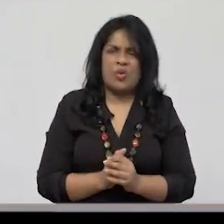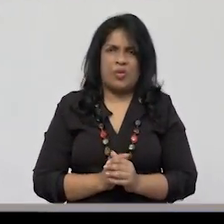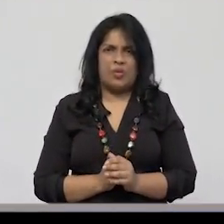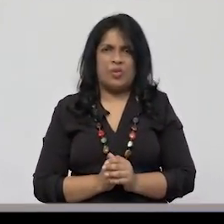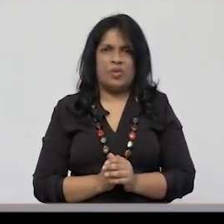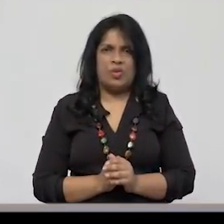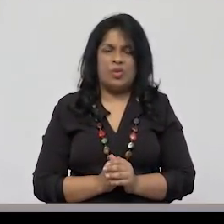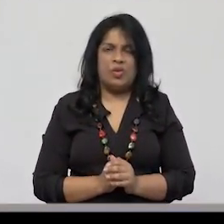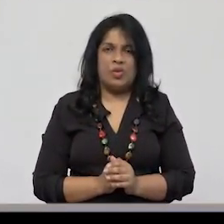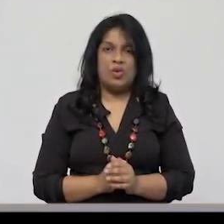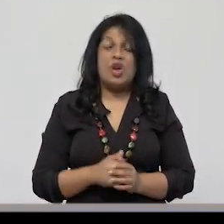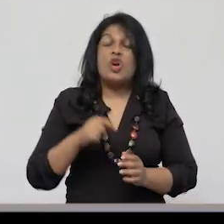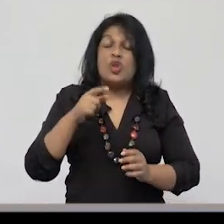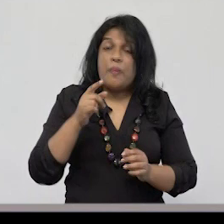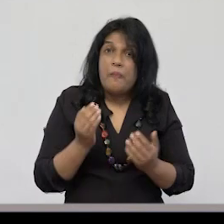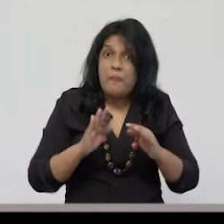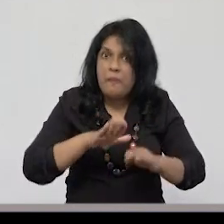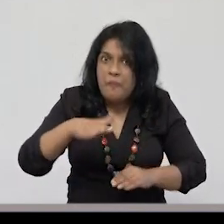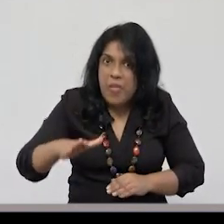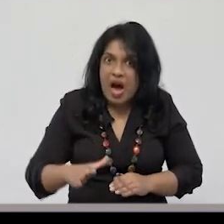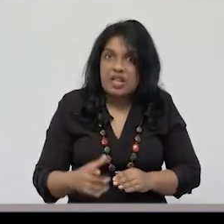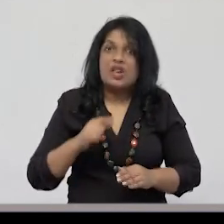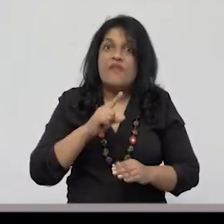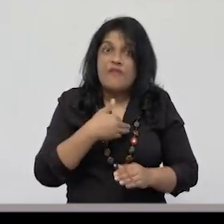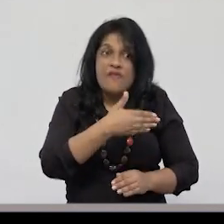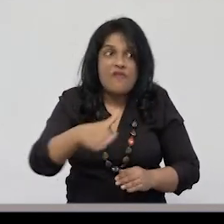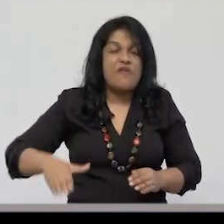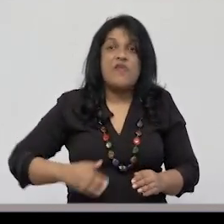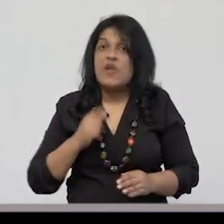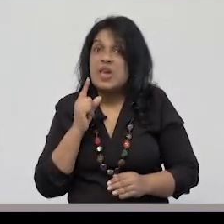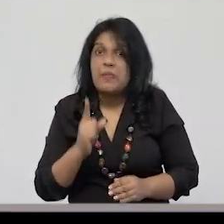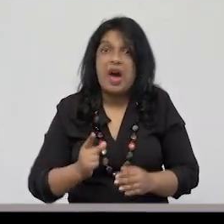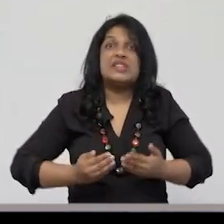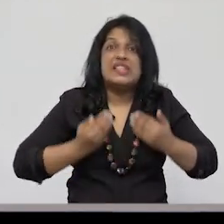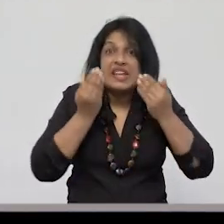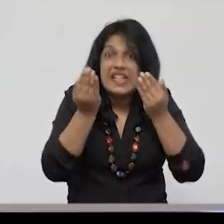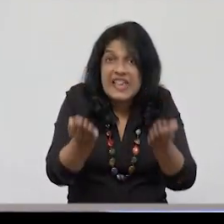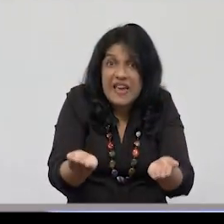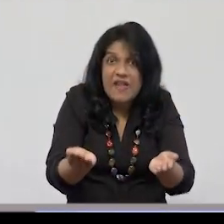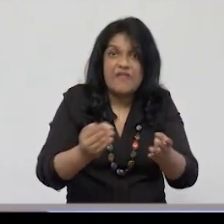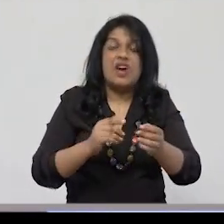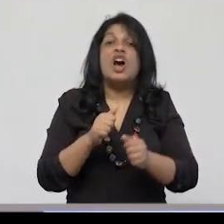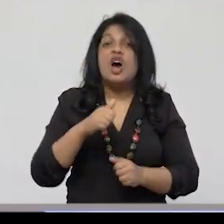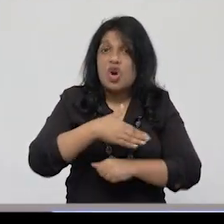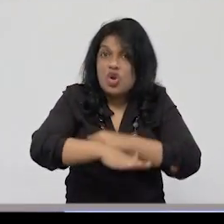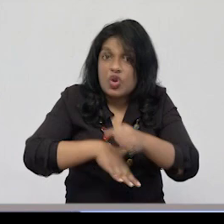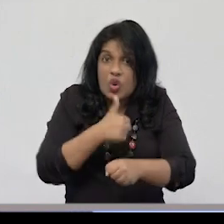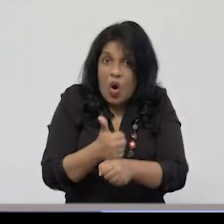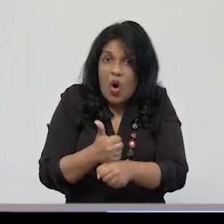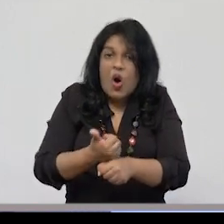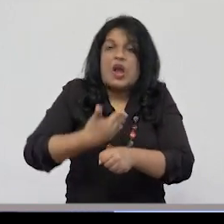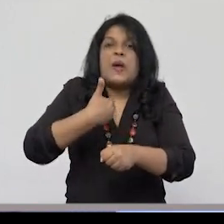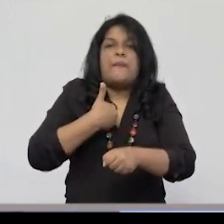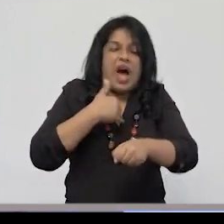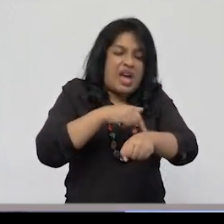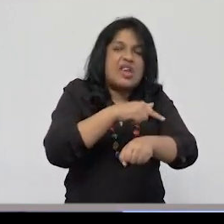God. I don't talk to my children for 3 hours and 2 hours, but there is a time, there is a moment